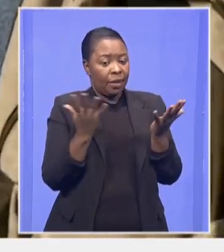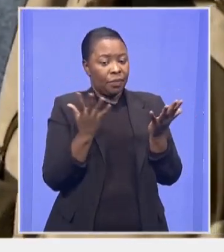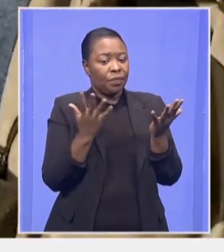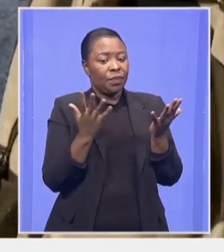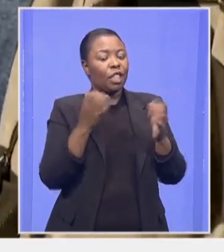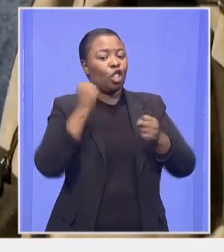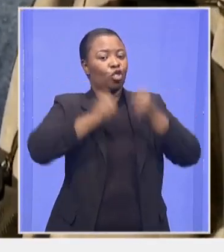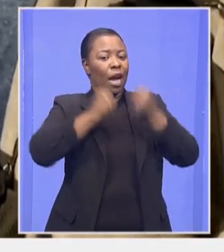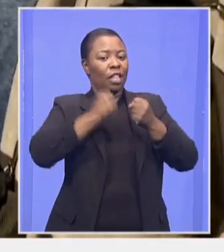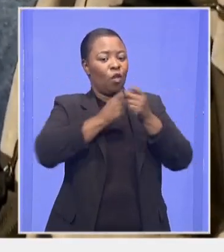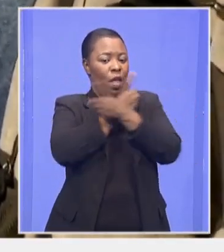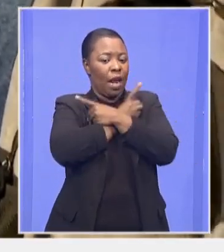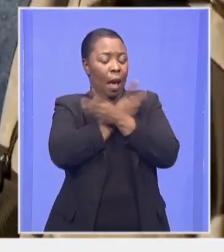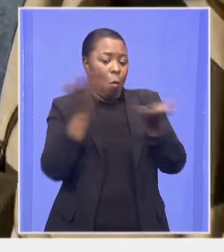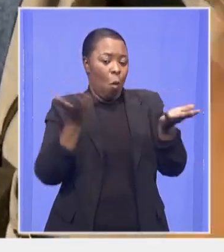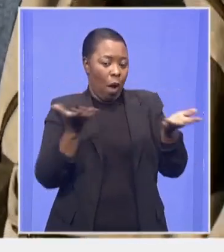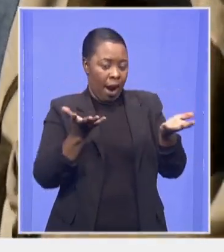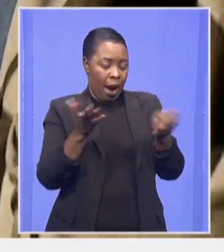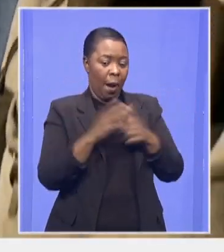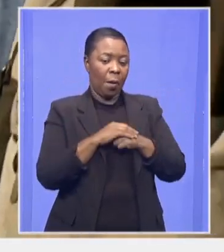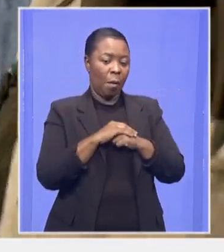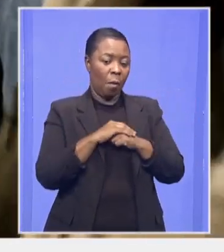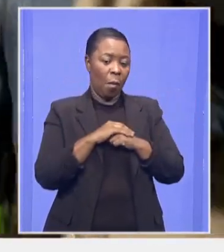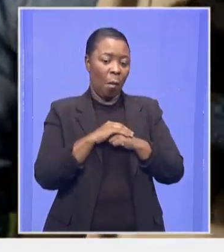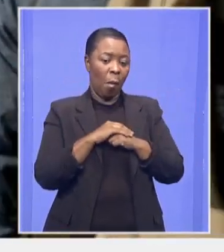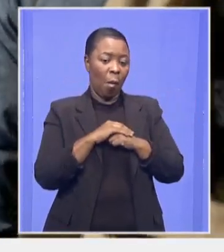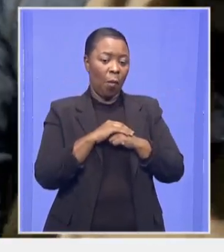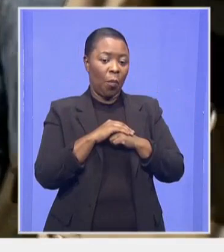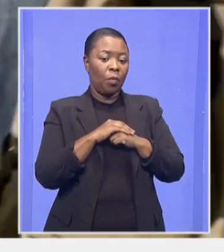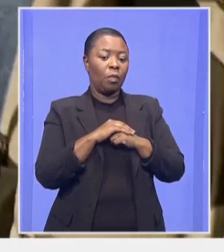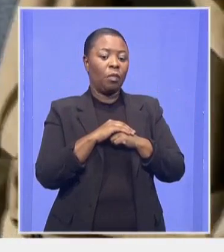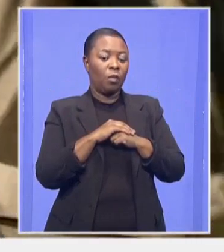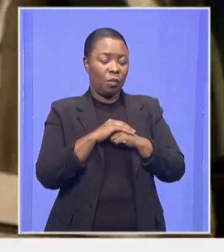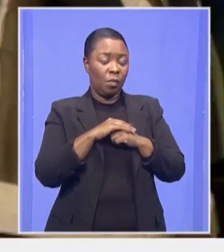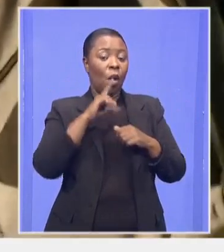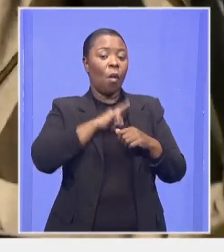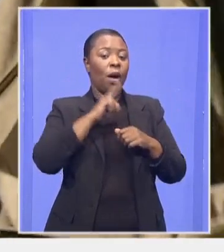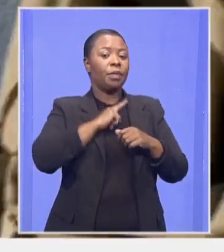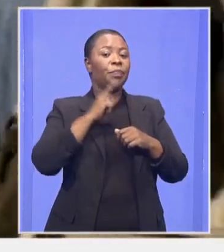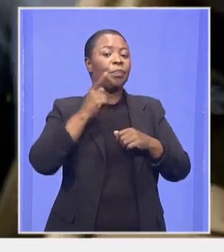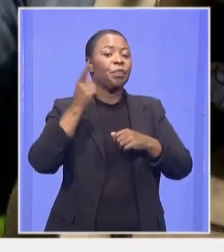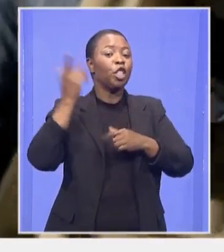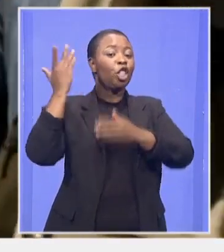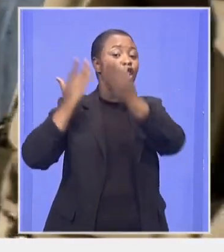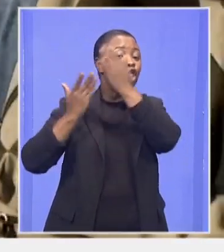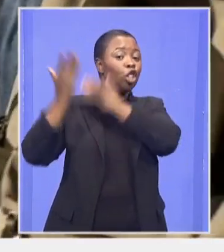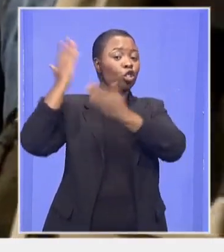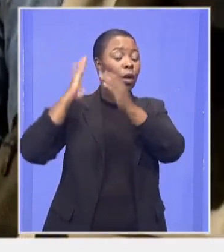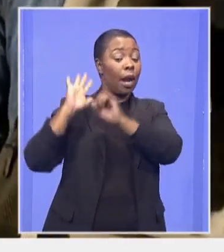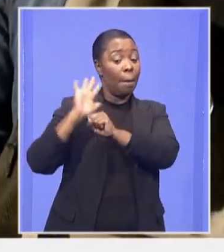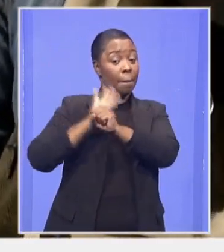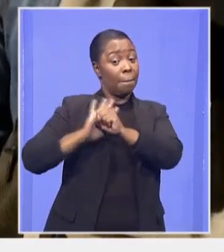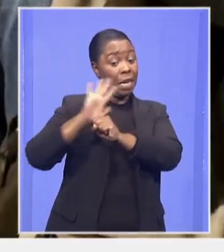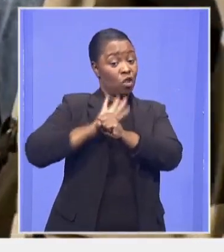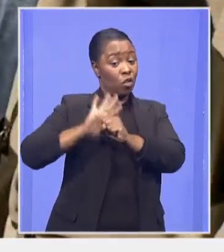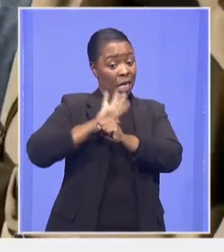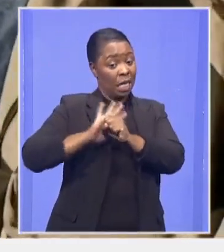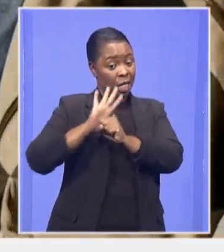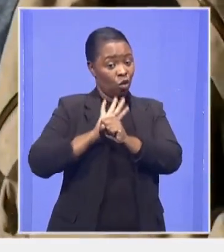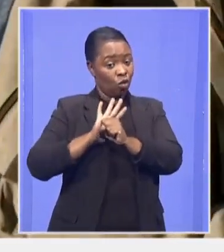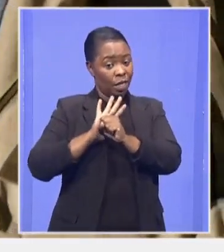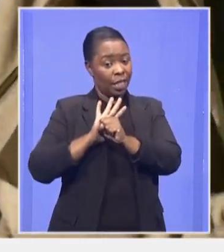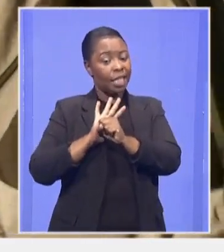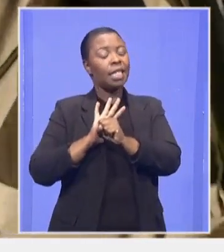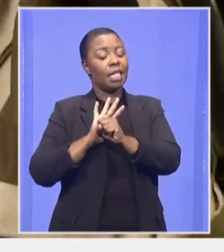club. And then, coming from a historic background, we then,